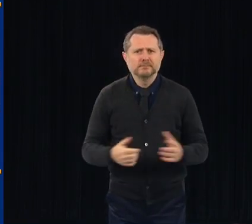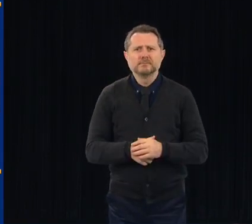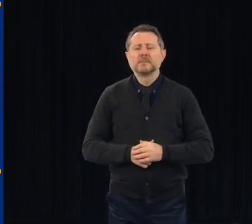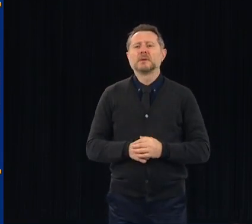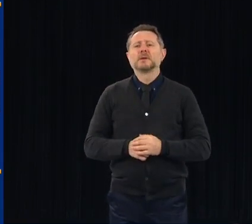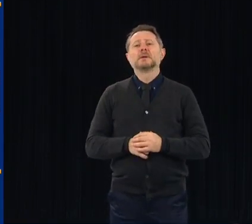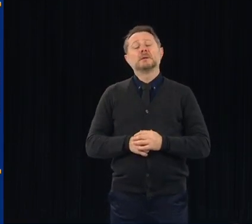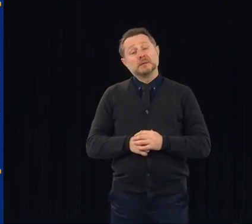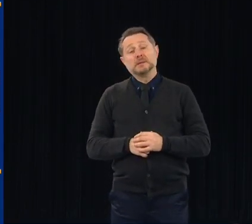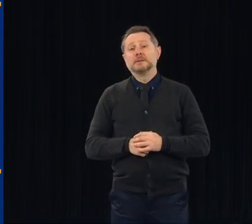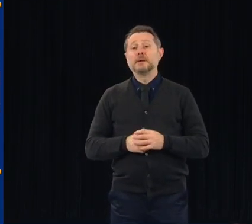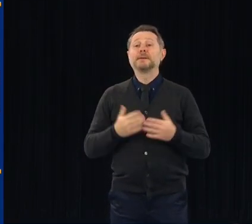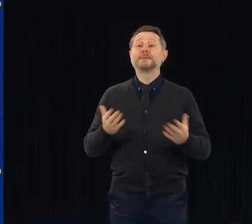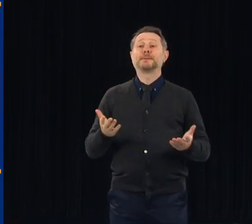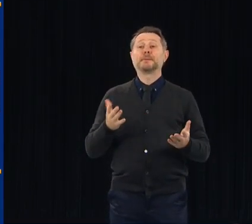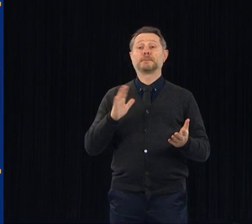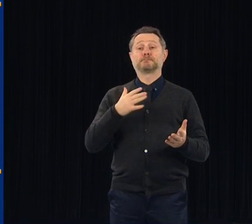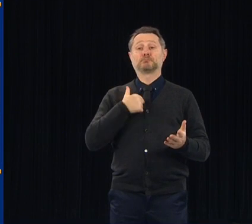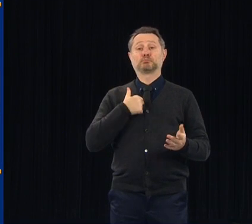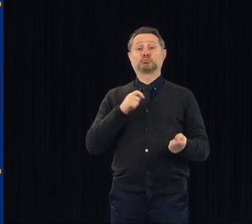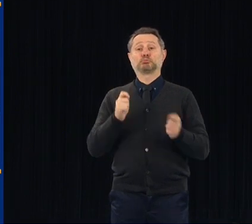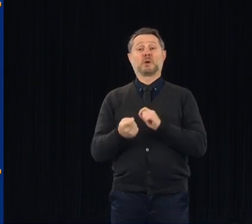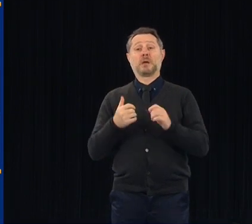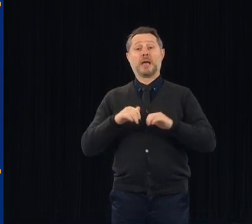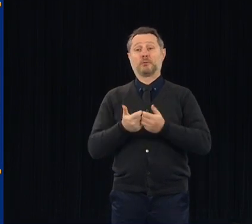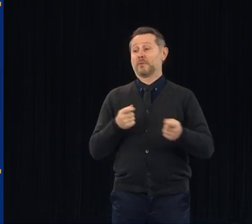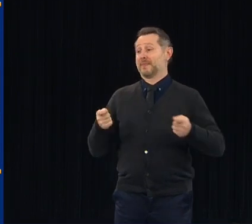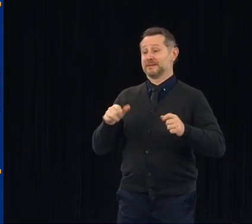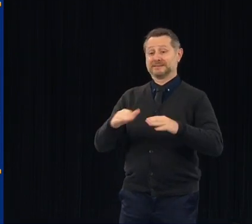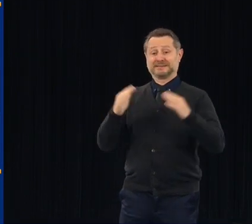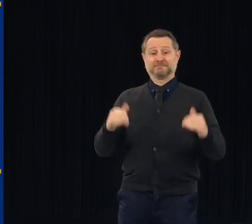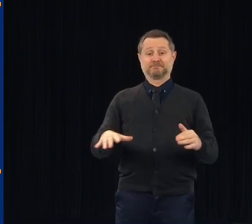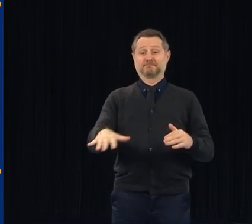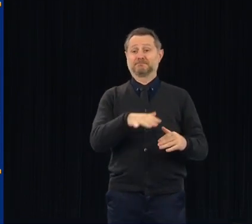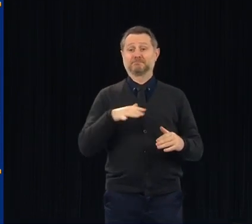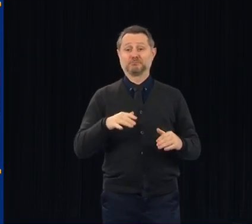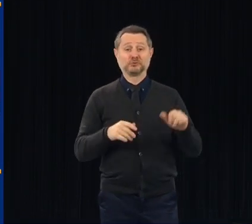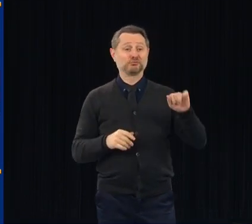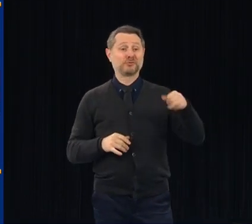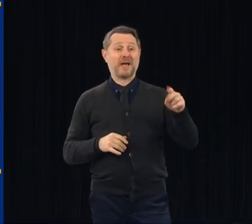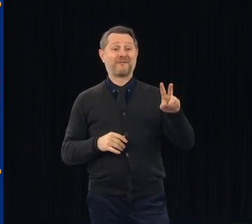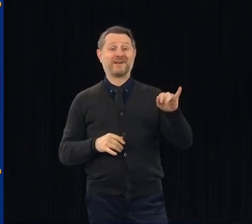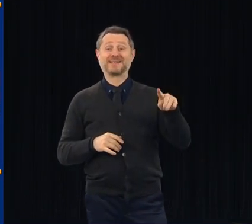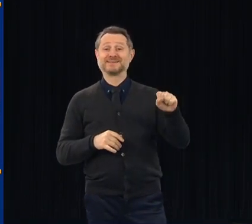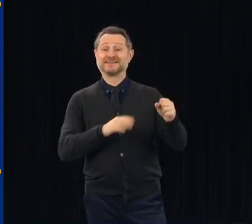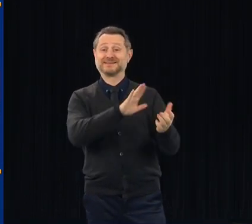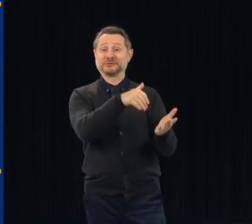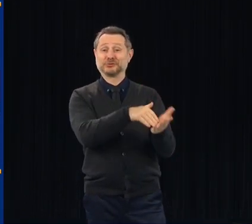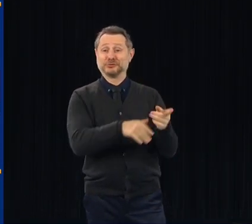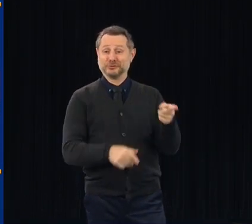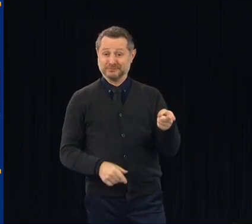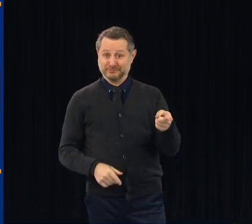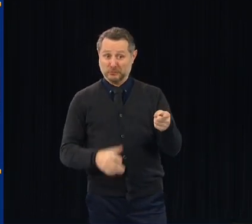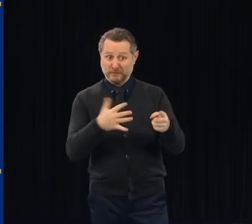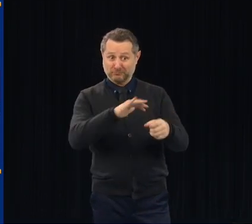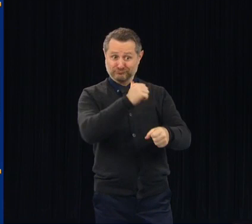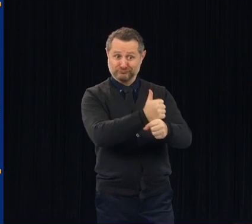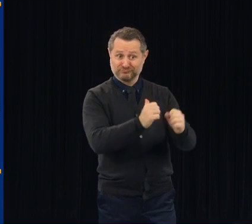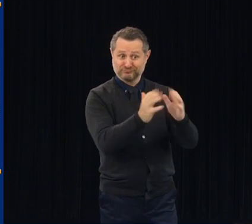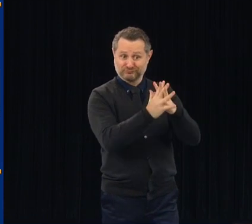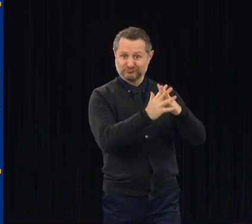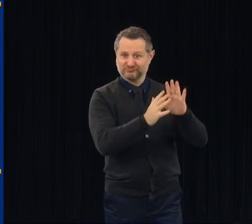operational shift will be that Javits coming online. If we get that up and running efficiently,